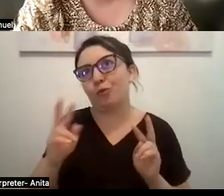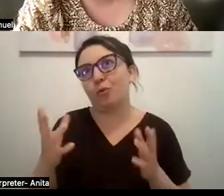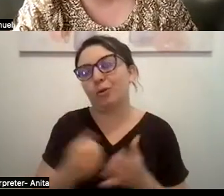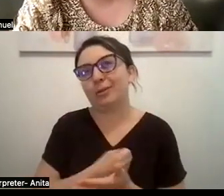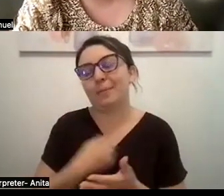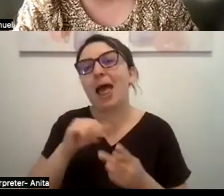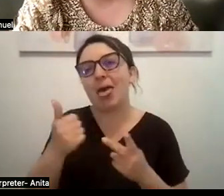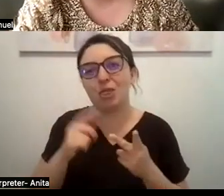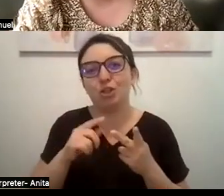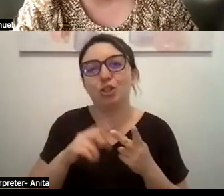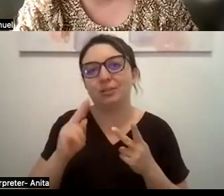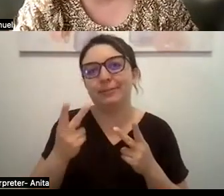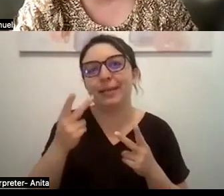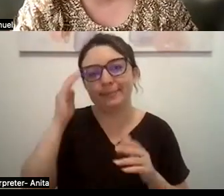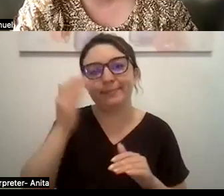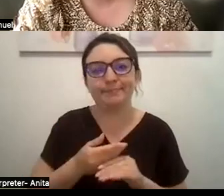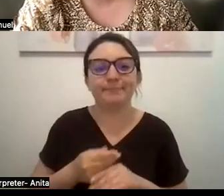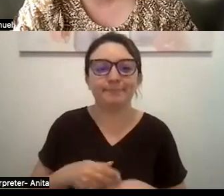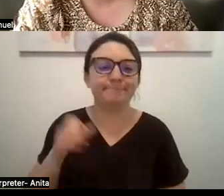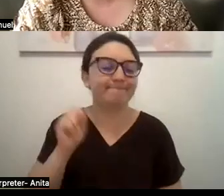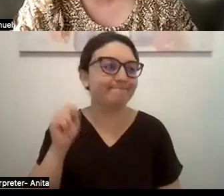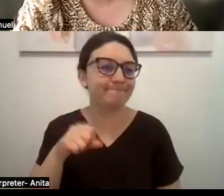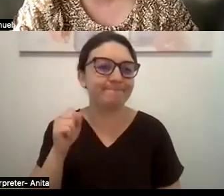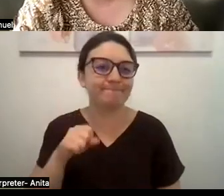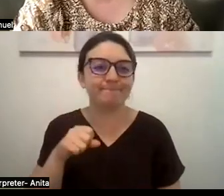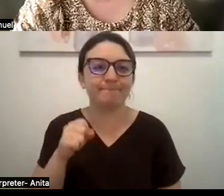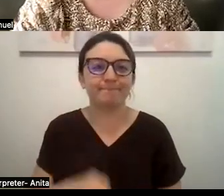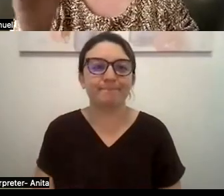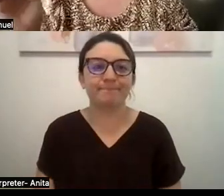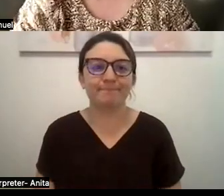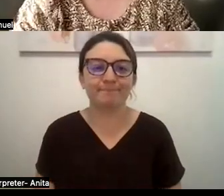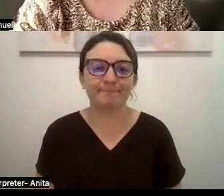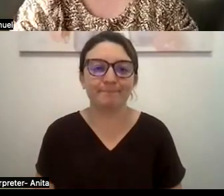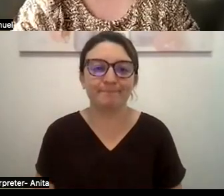Very excited. I see Frau Samuel smiling at me.